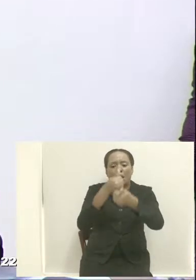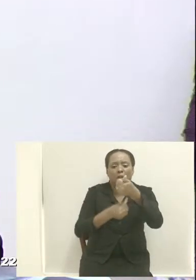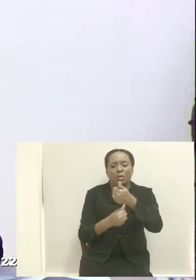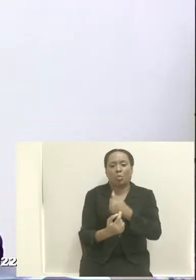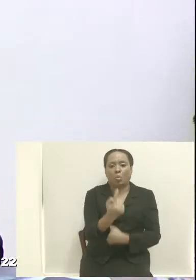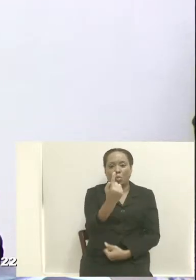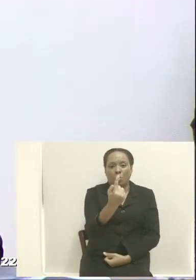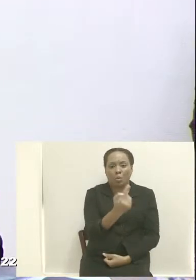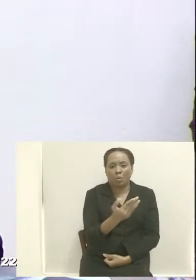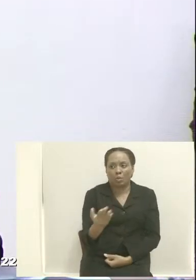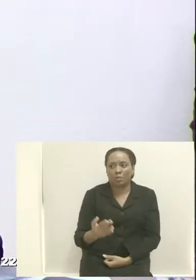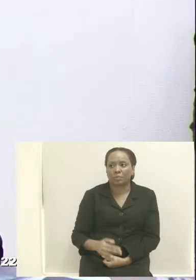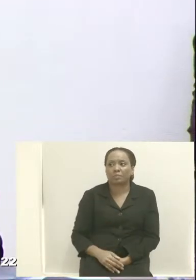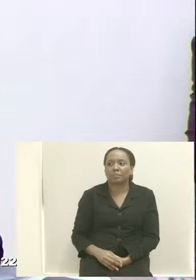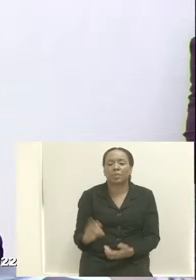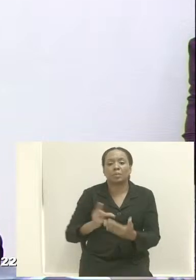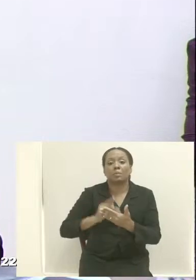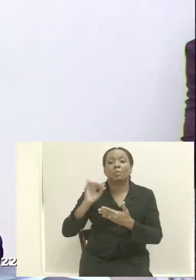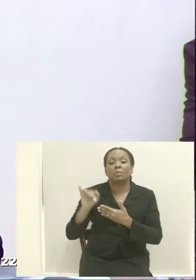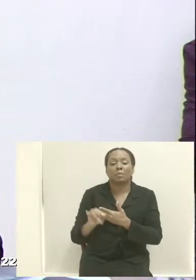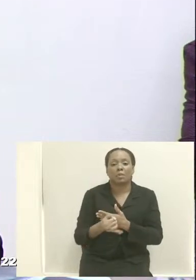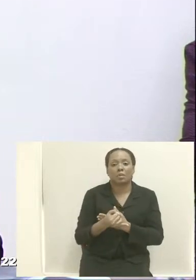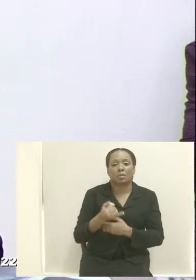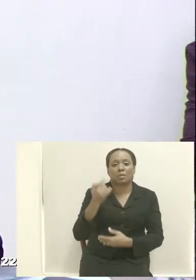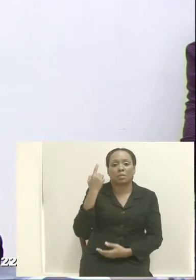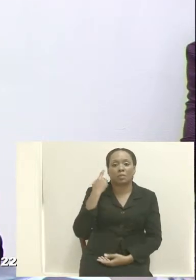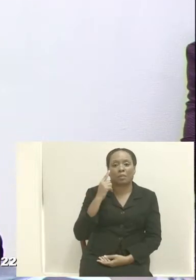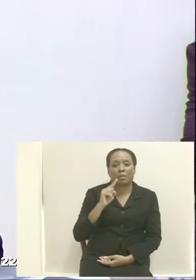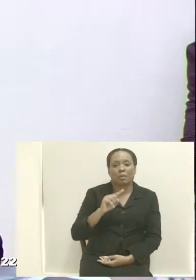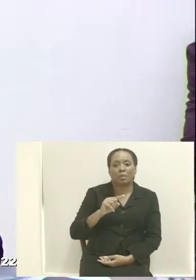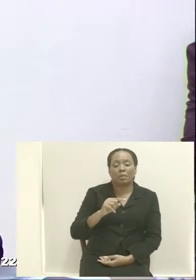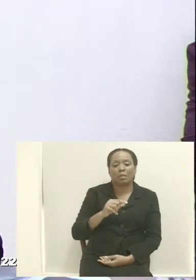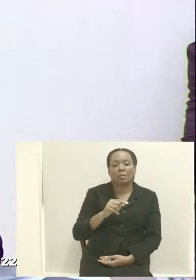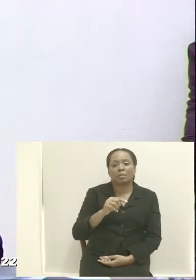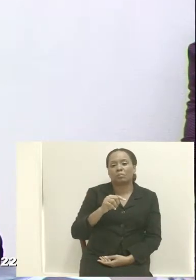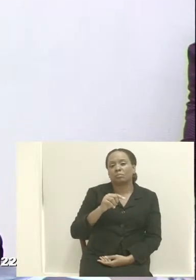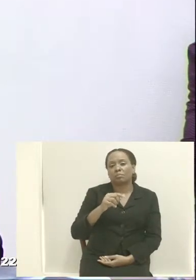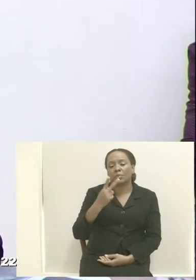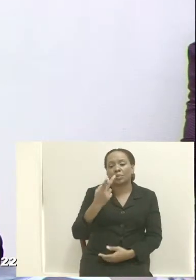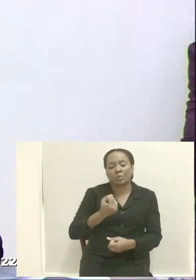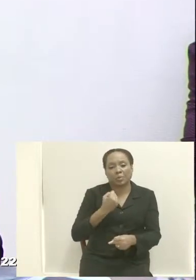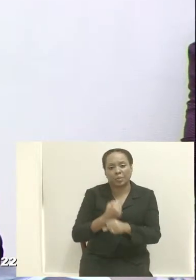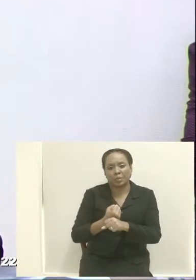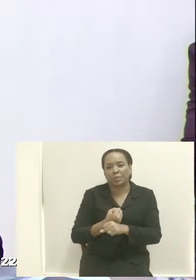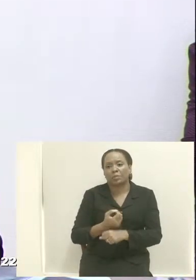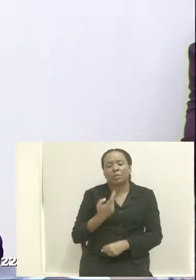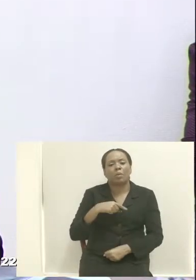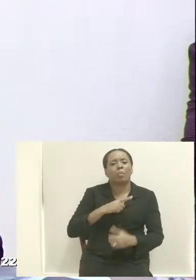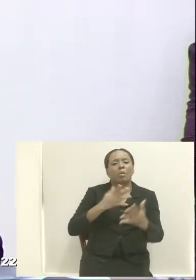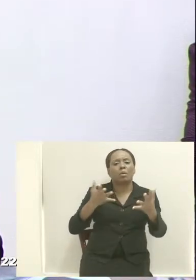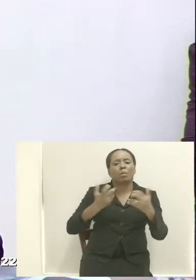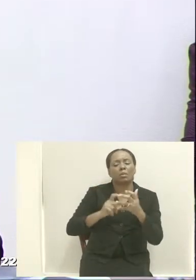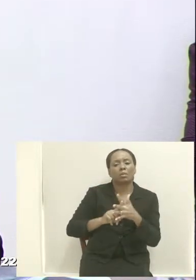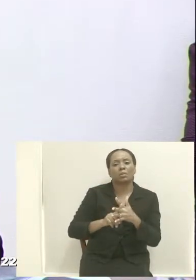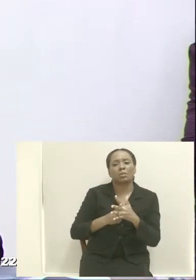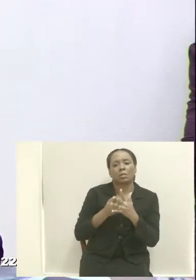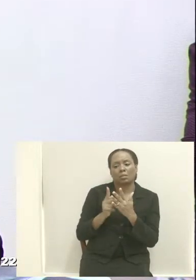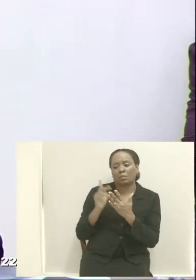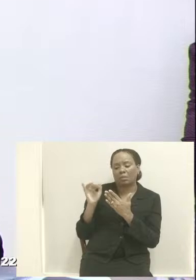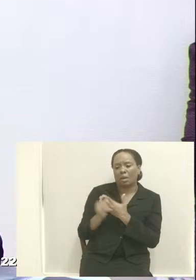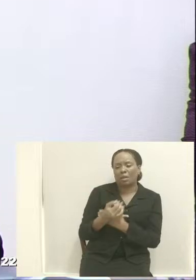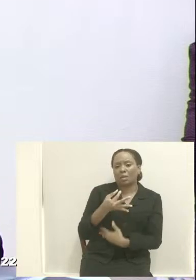as I said, during the first quarter of this year, we will look to start the project. And by the end of the